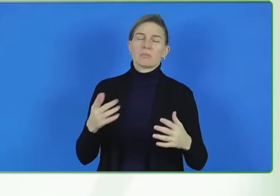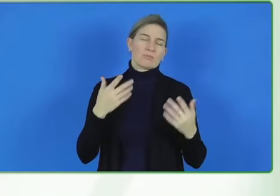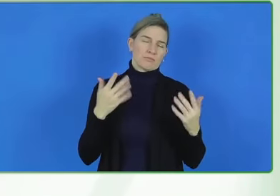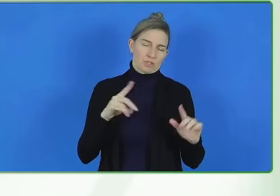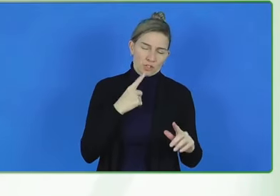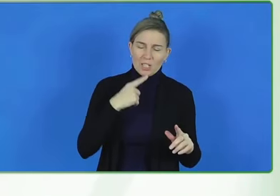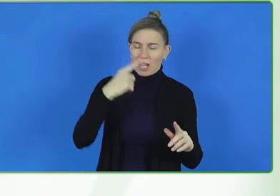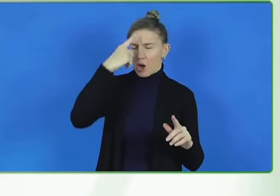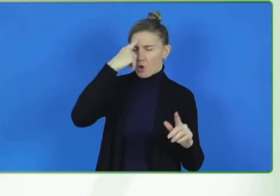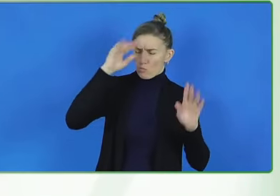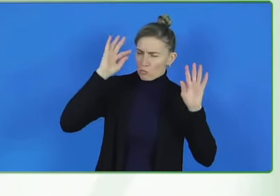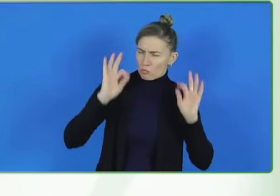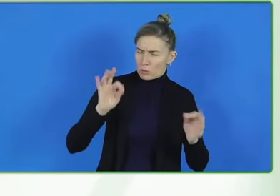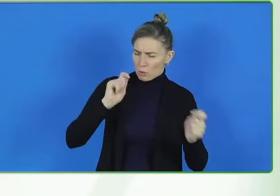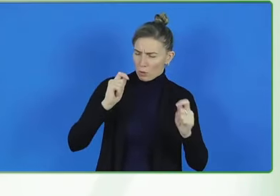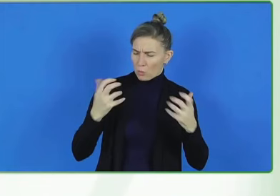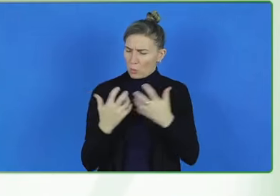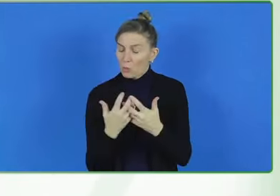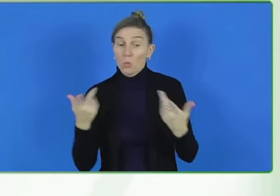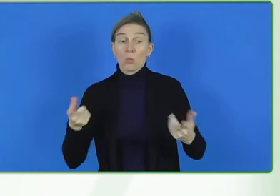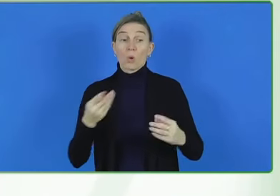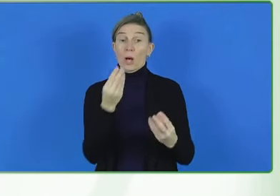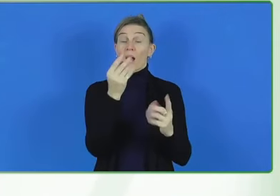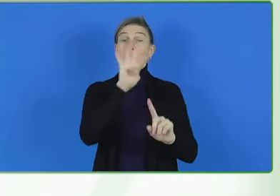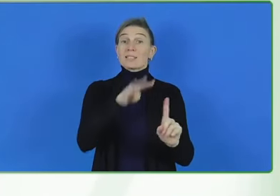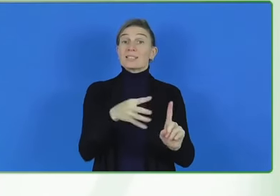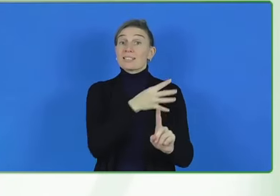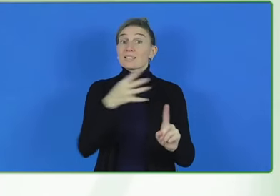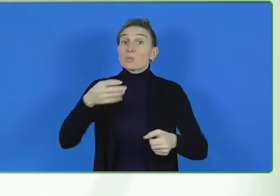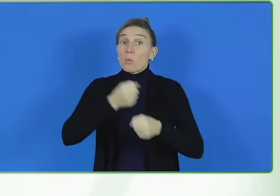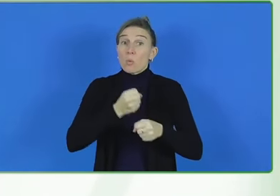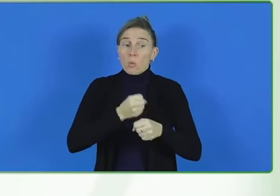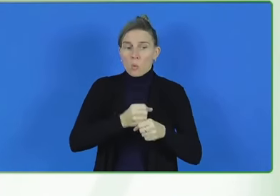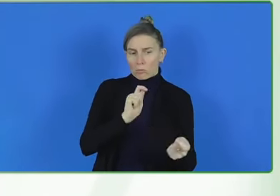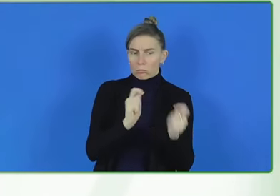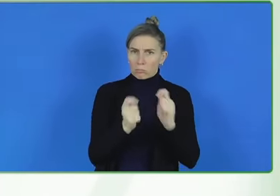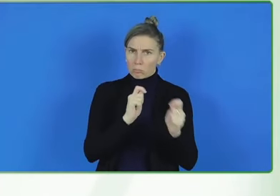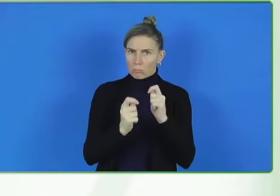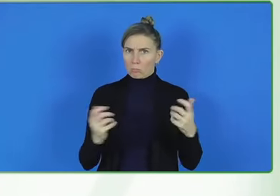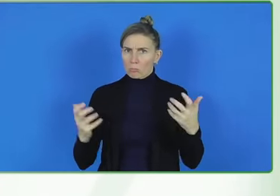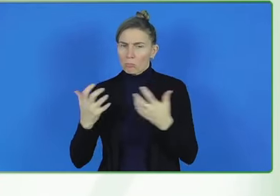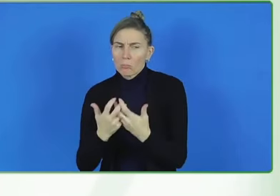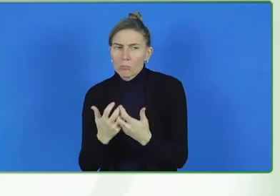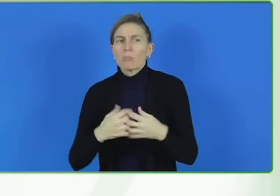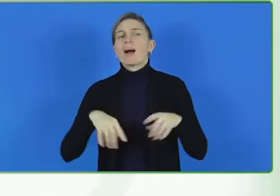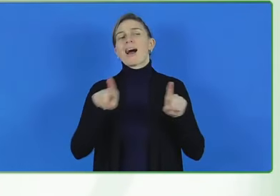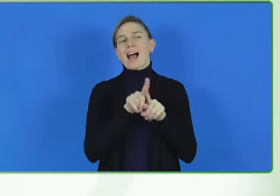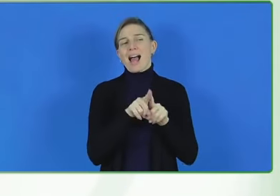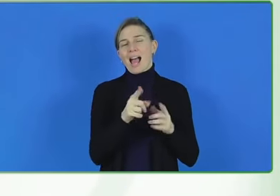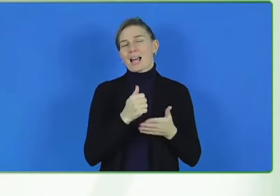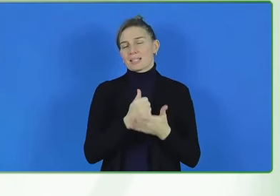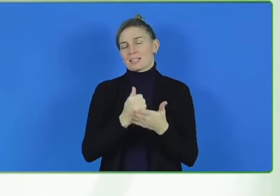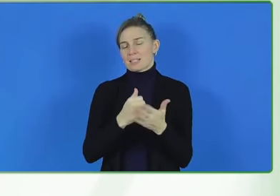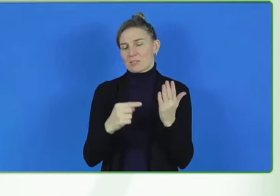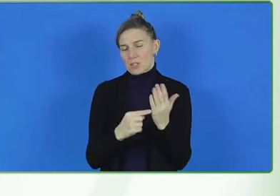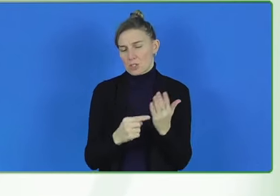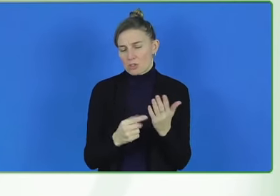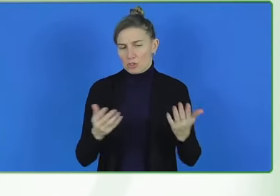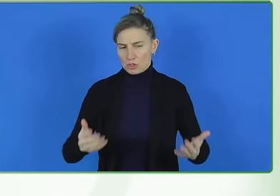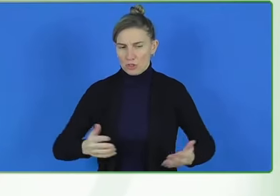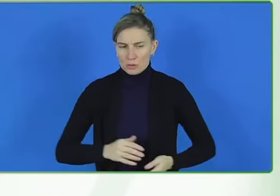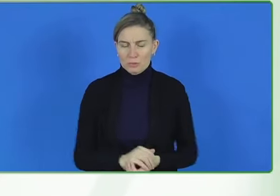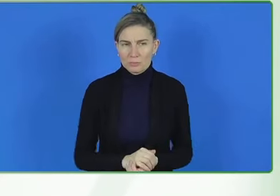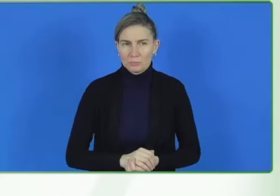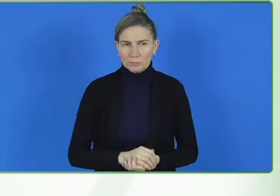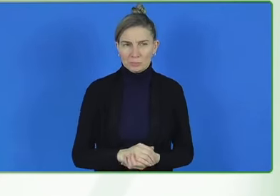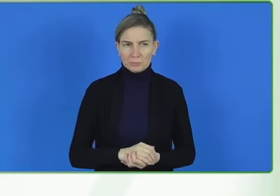work schedules, accessible workspaces, and of course, assistive technologies. And it's also very important to